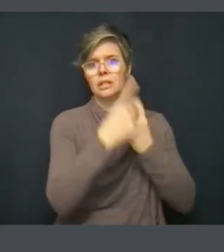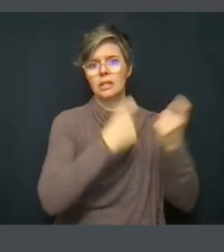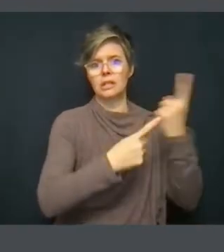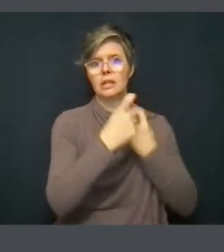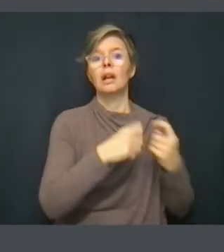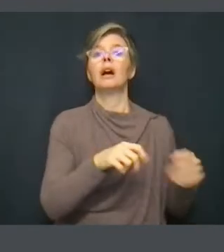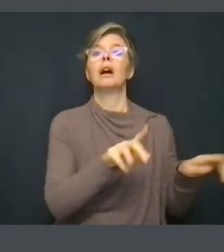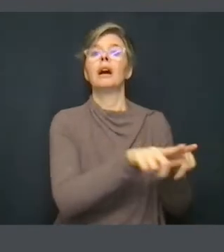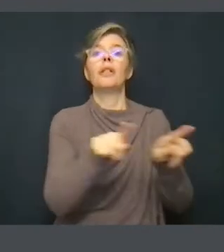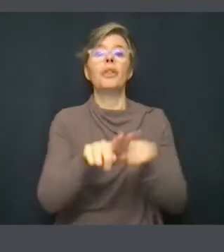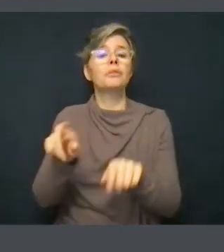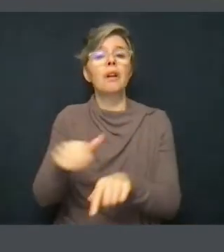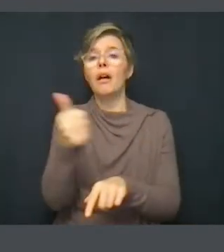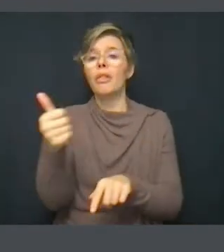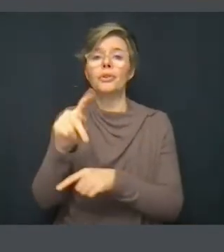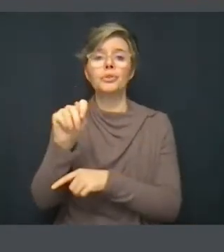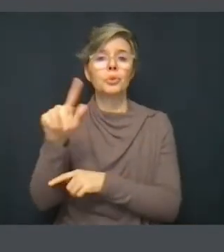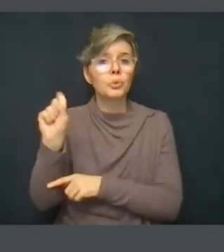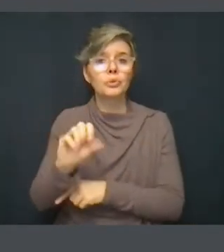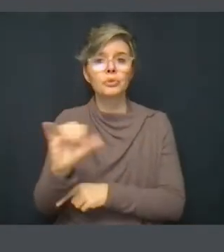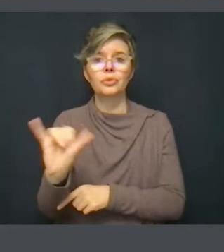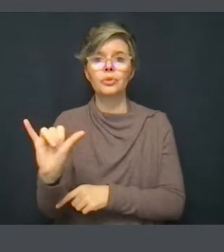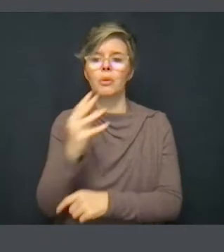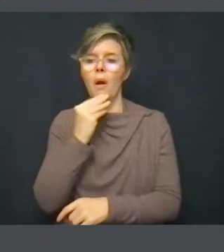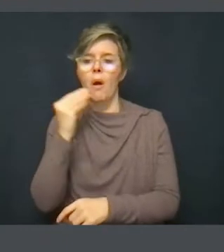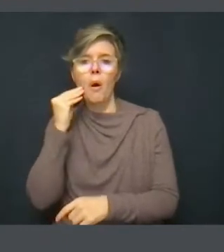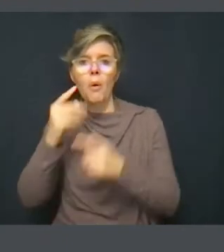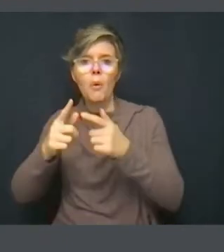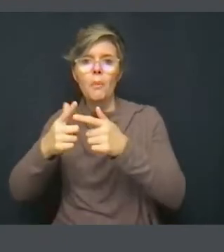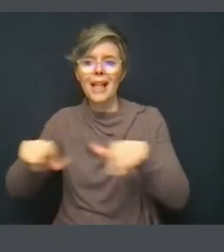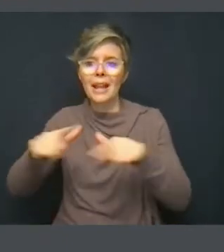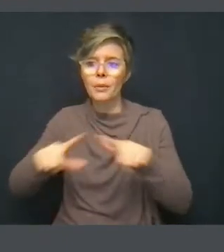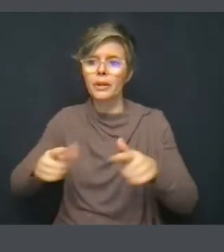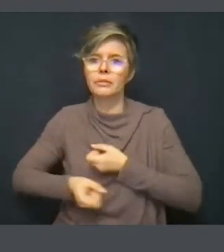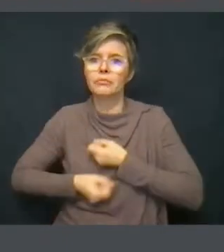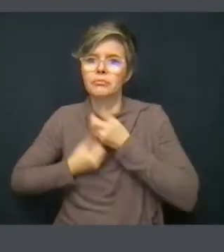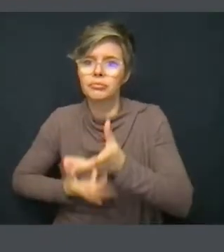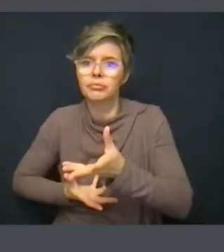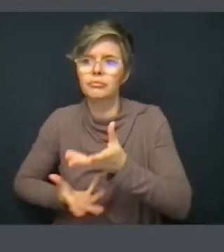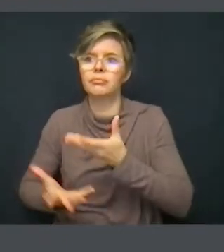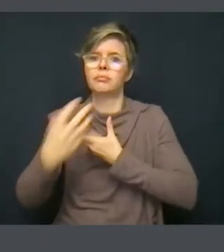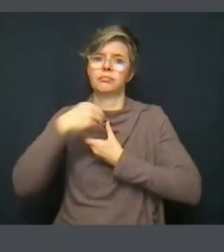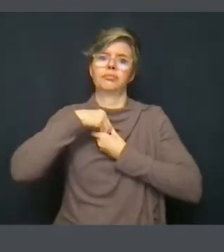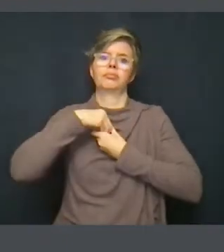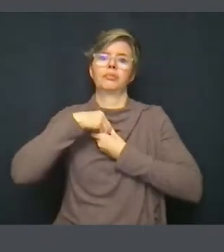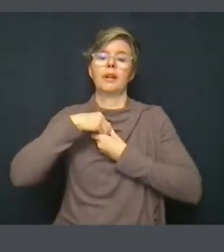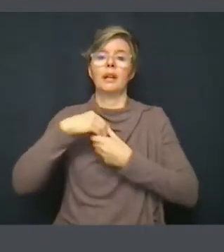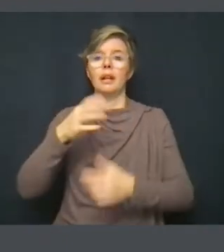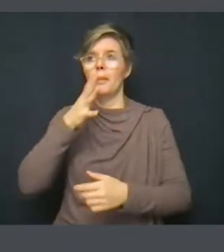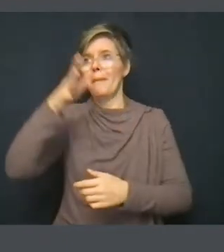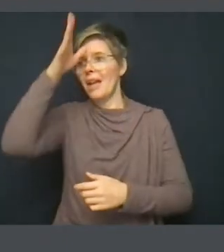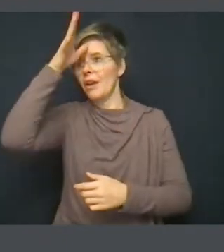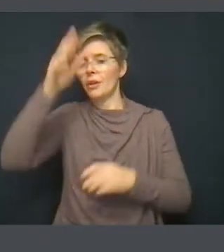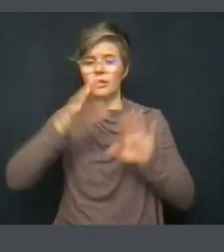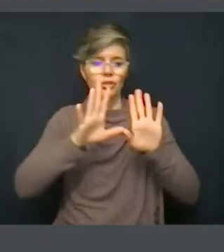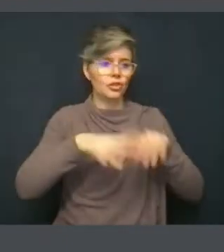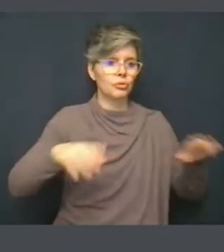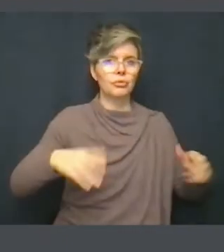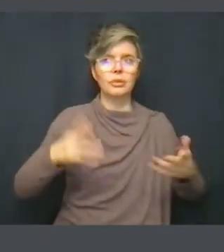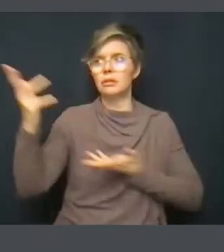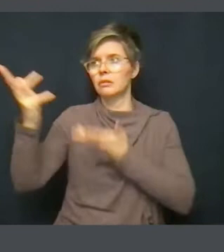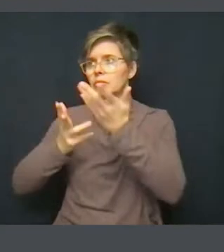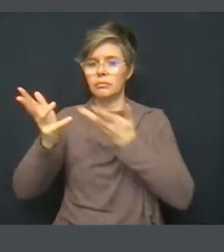look like in the home, both input and output between not just the parents, but maybe like siblings and friends, and so